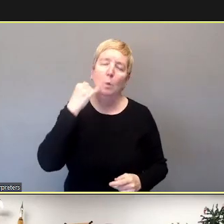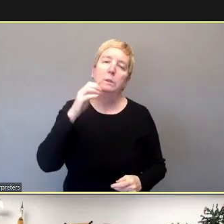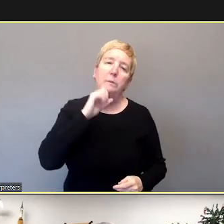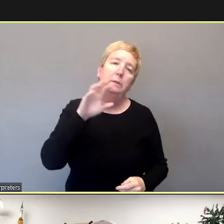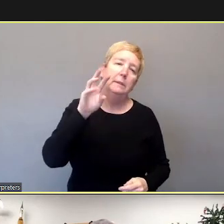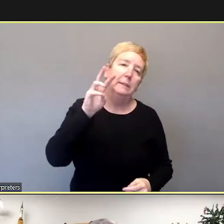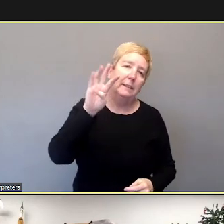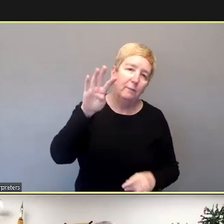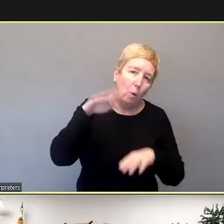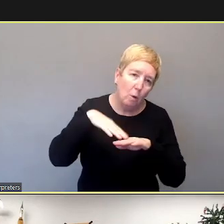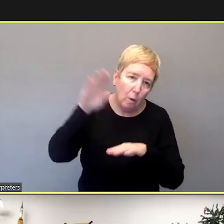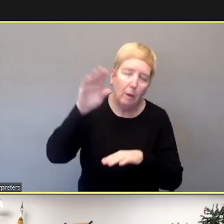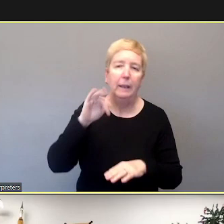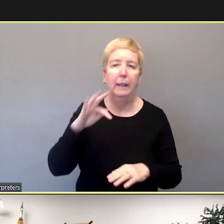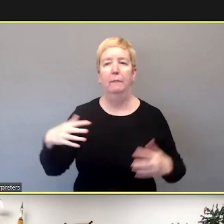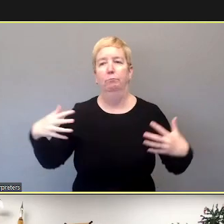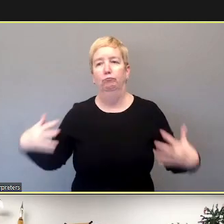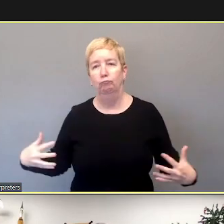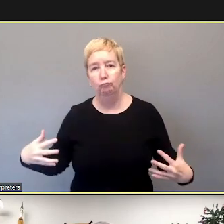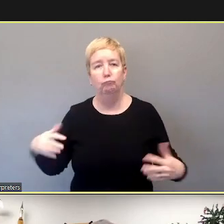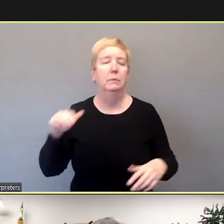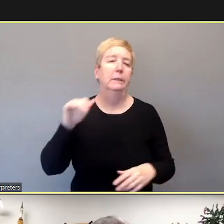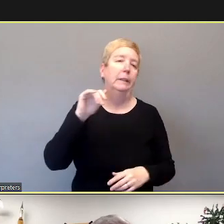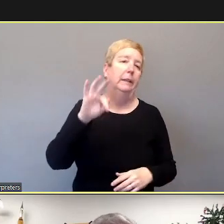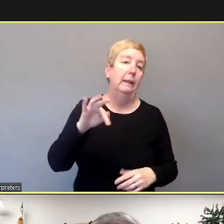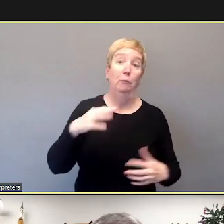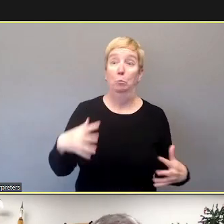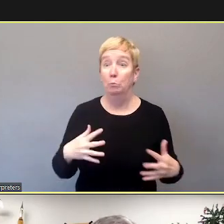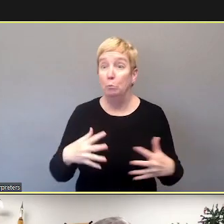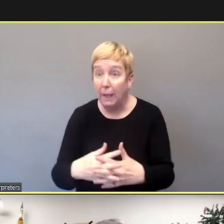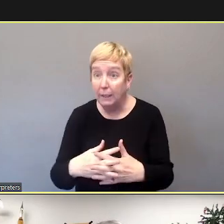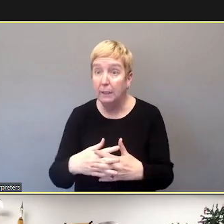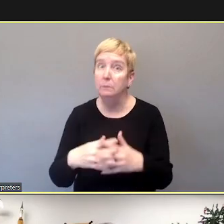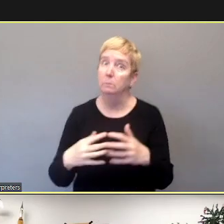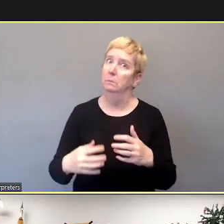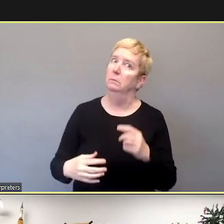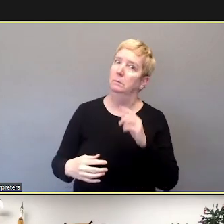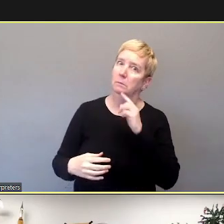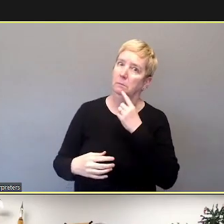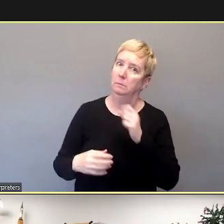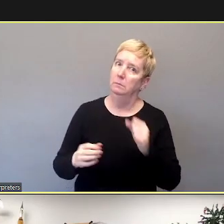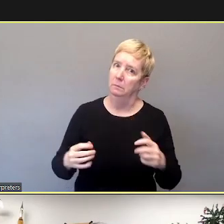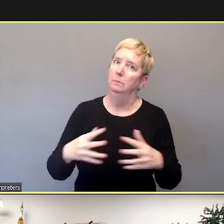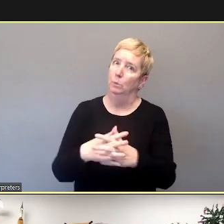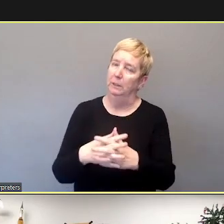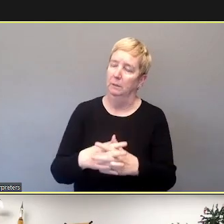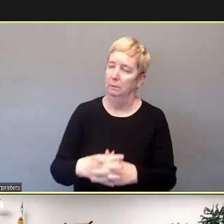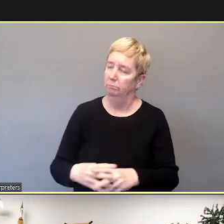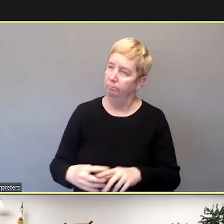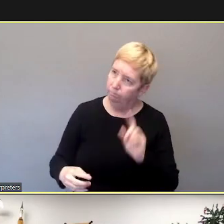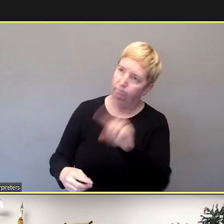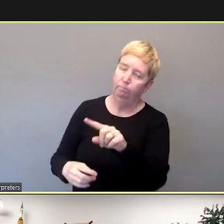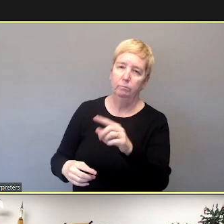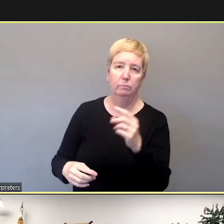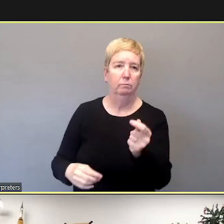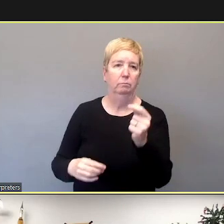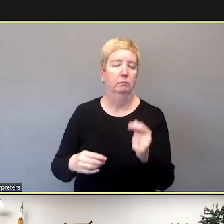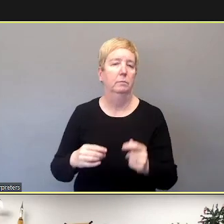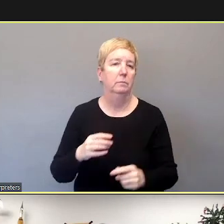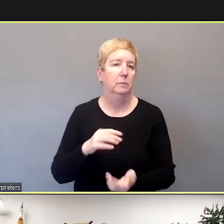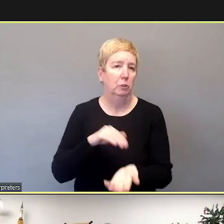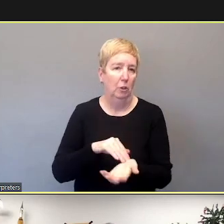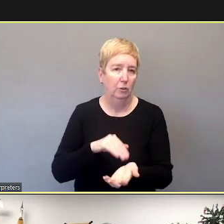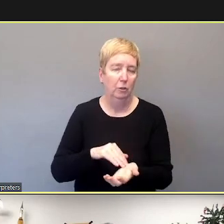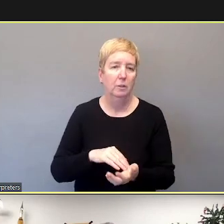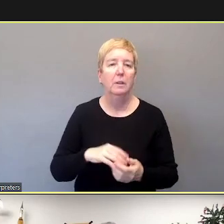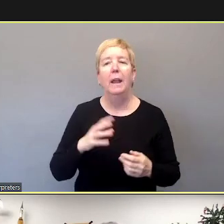64, being obese, being pregnant, certainly get treated immediately, and